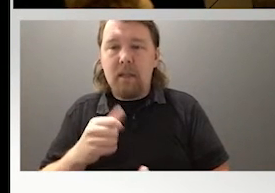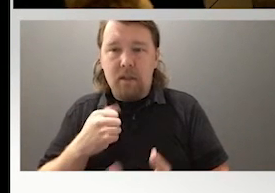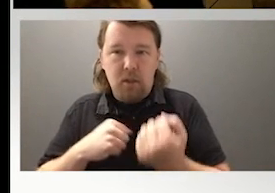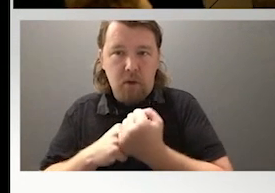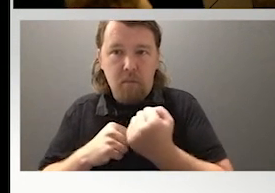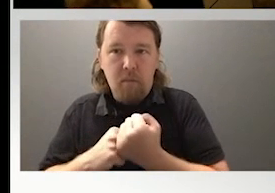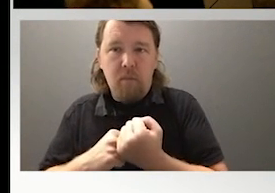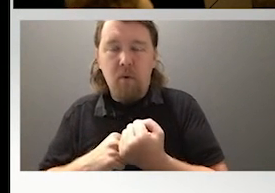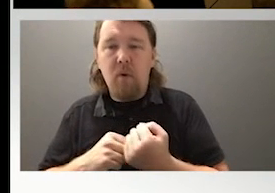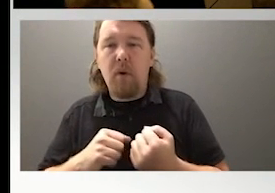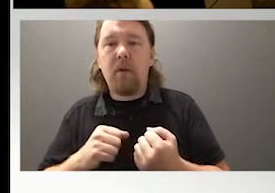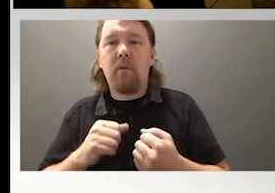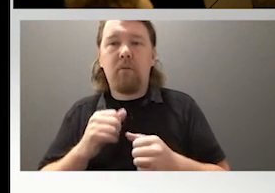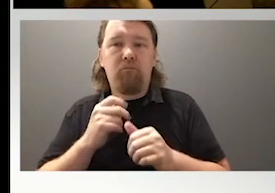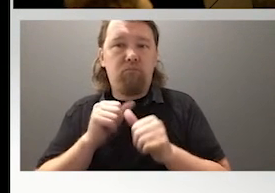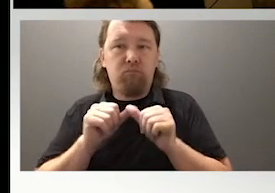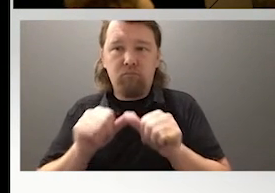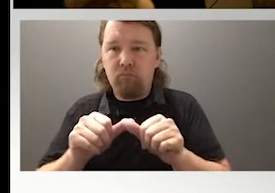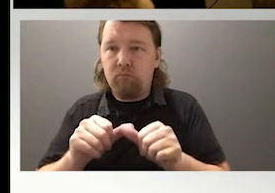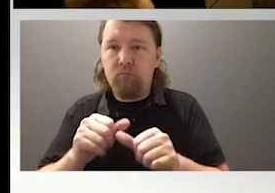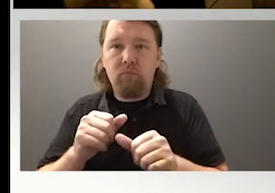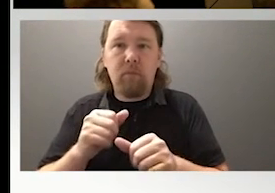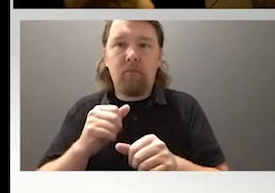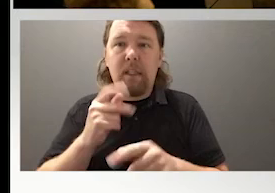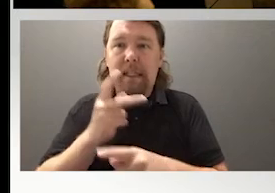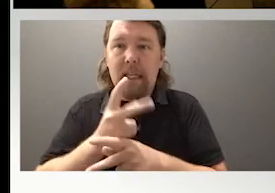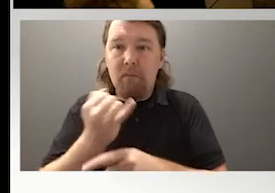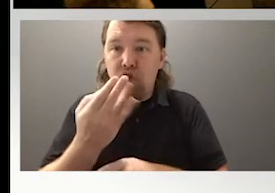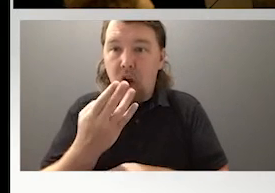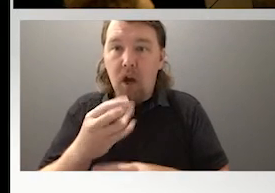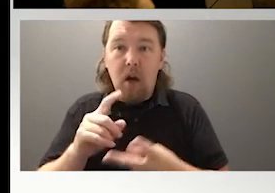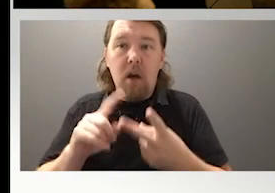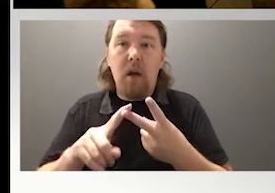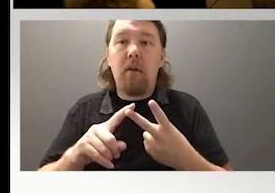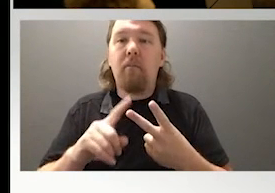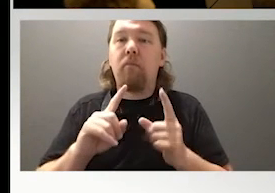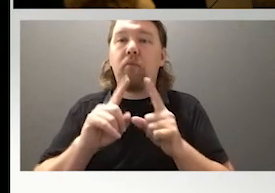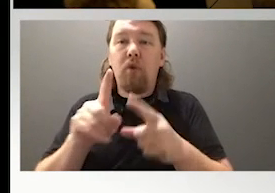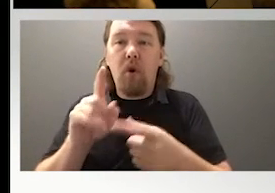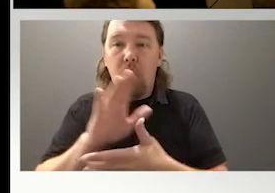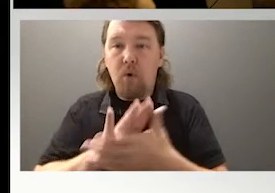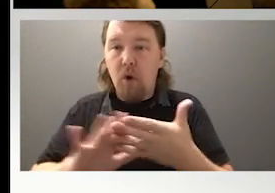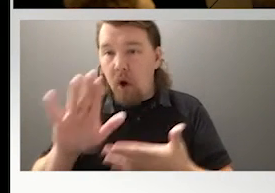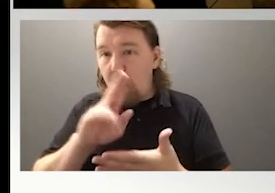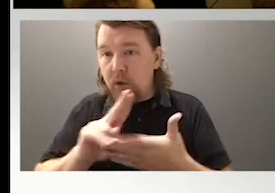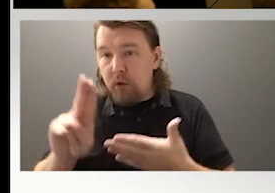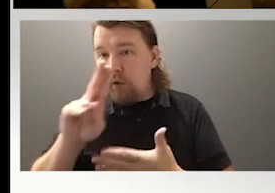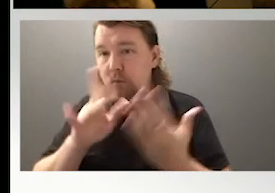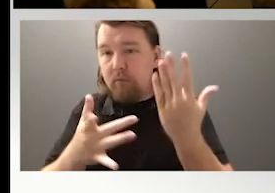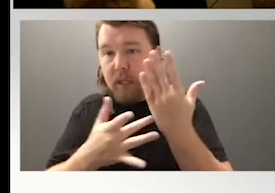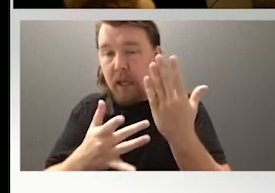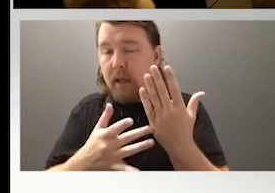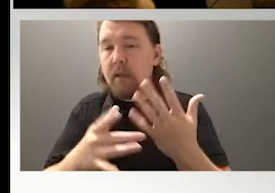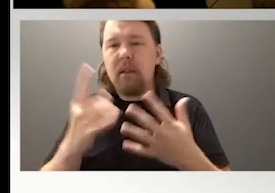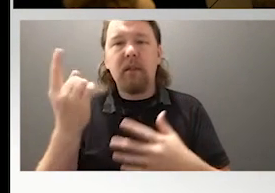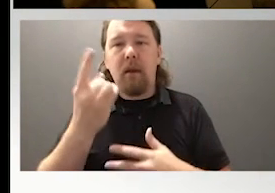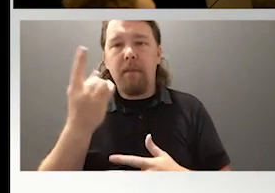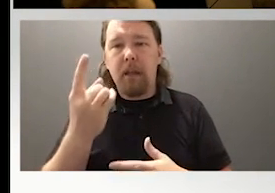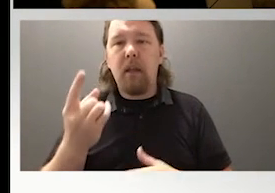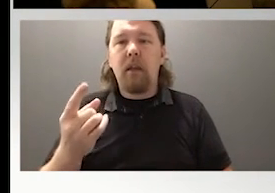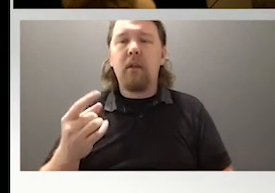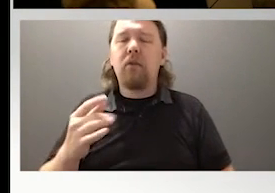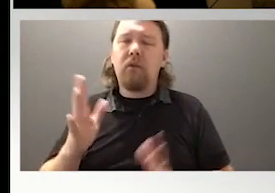day activity, maintain competitive employment, or pursue an accredited program of post-secondary education.